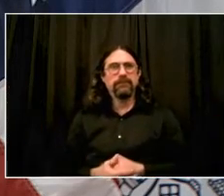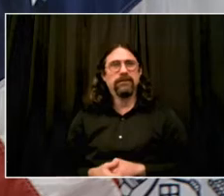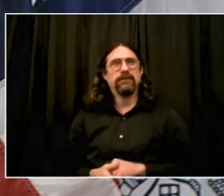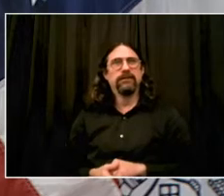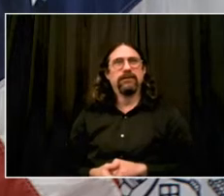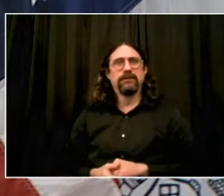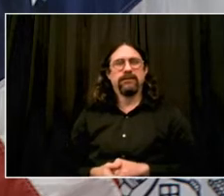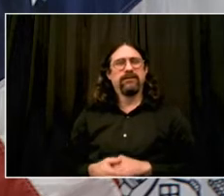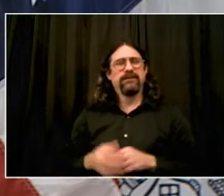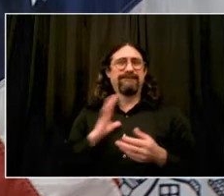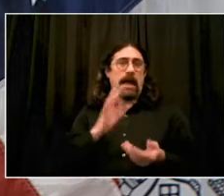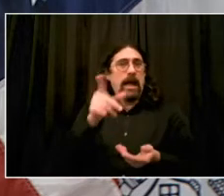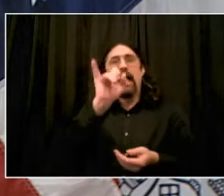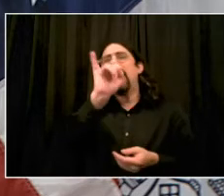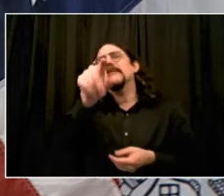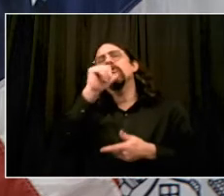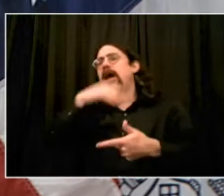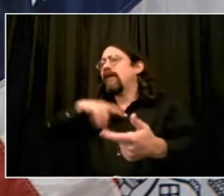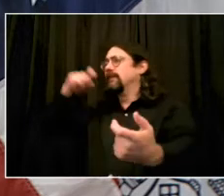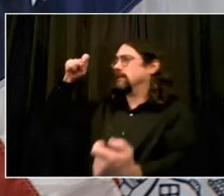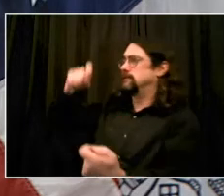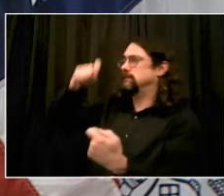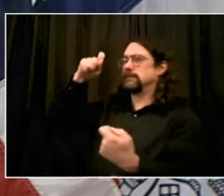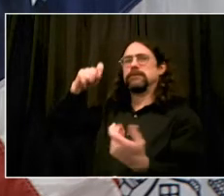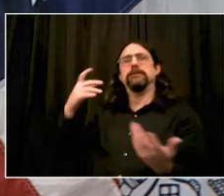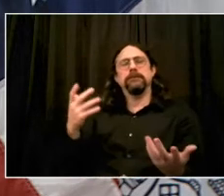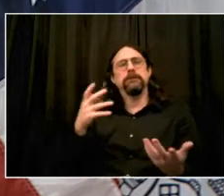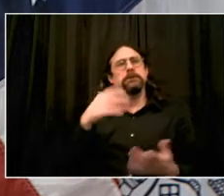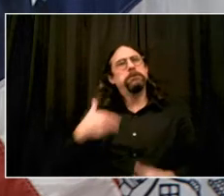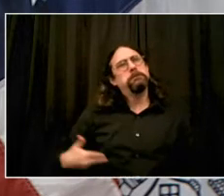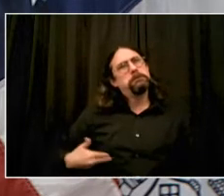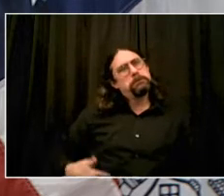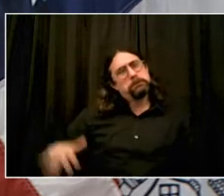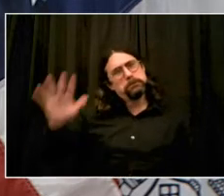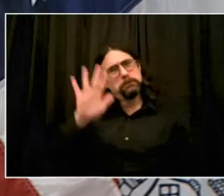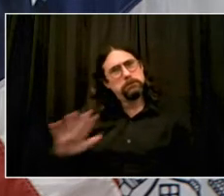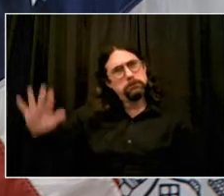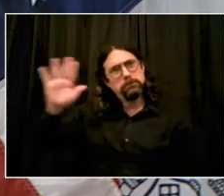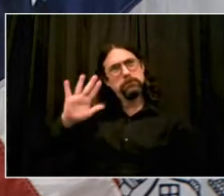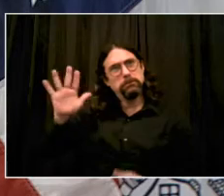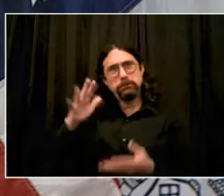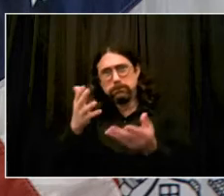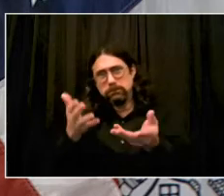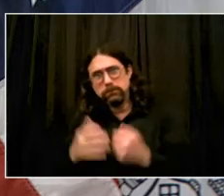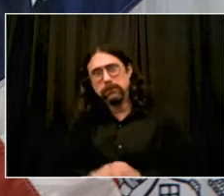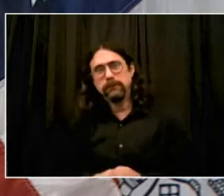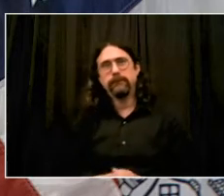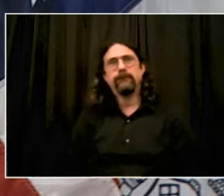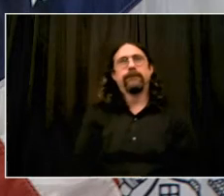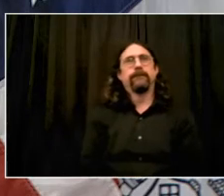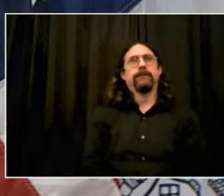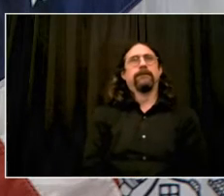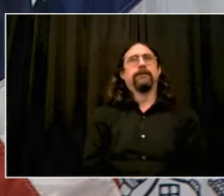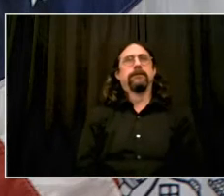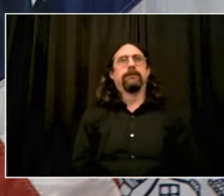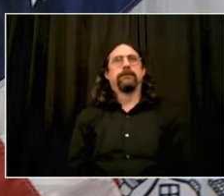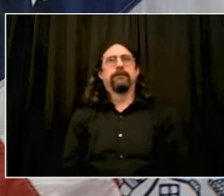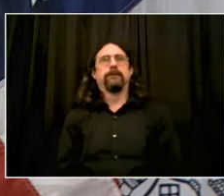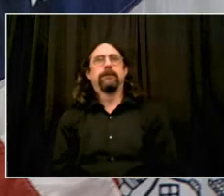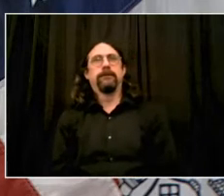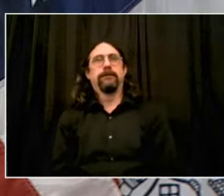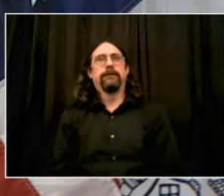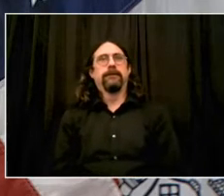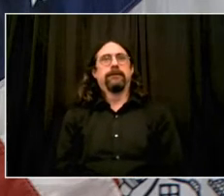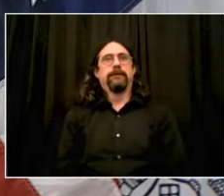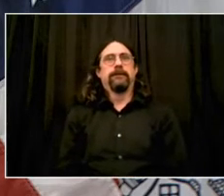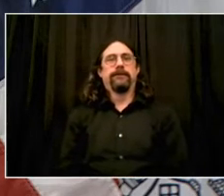Sean, I know it's New York City and we don't believe in patience here, but I'm going to ask people to be a little patient. There's a pandemic going on. We're